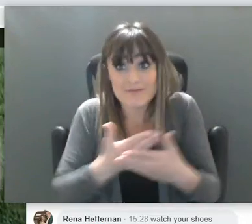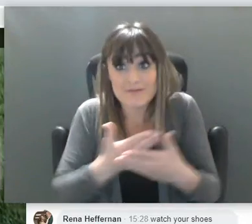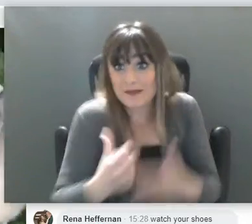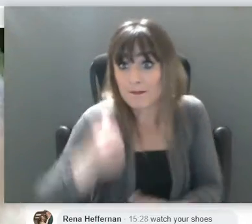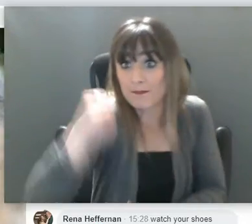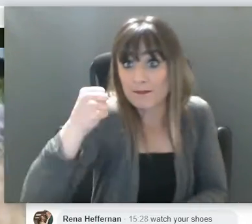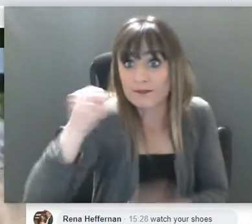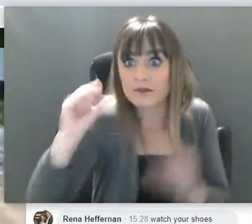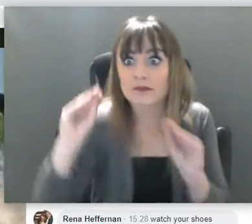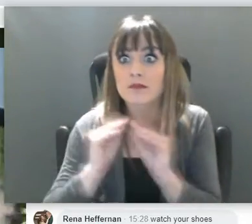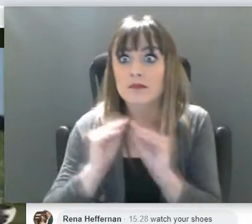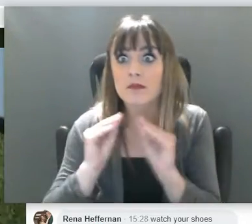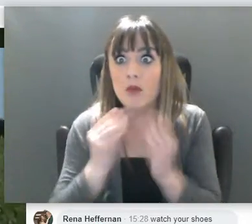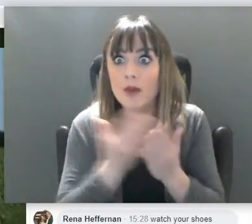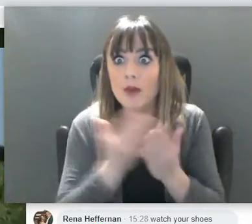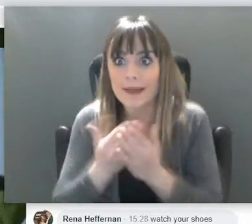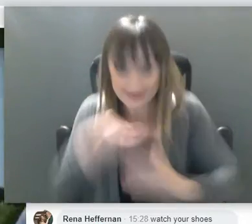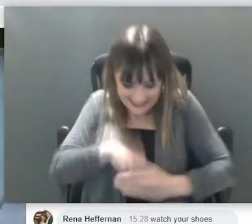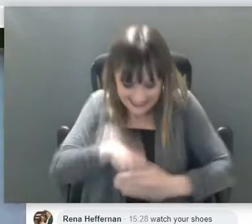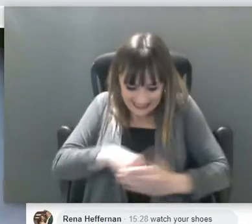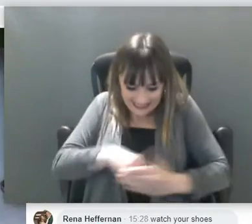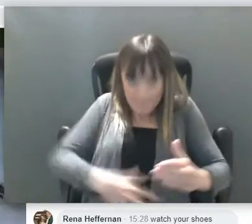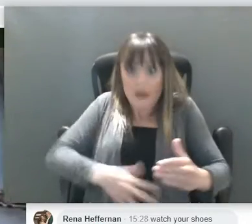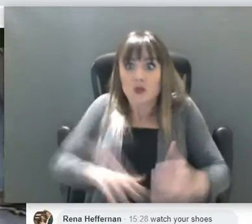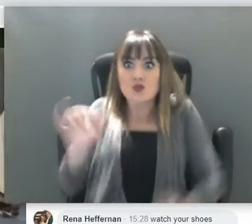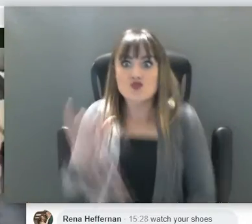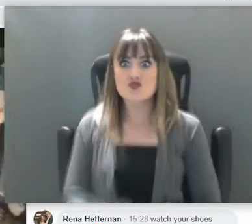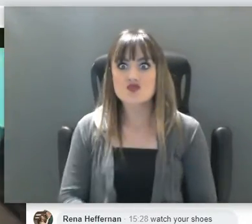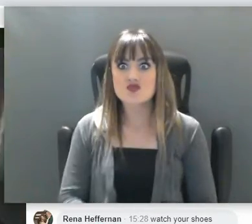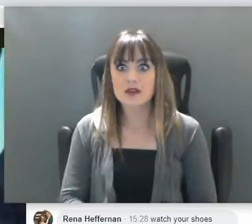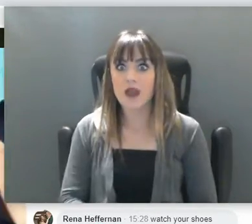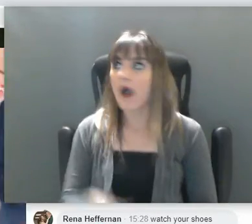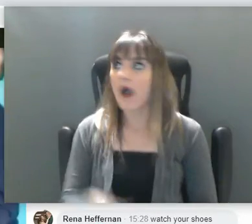more babies in the pouch and in her belly. Oh, my God.